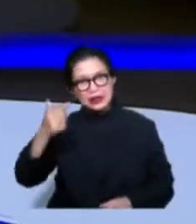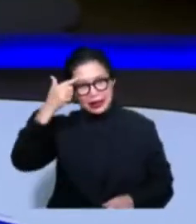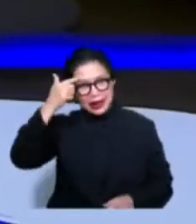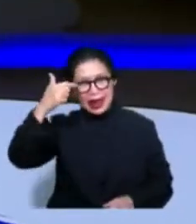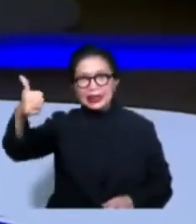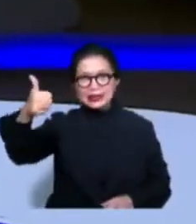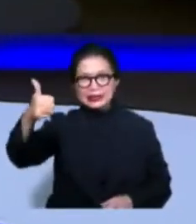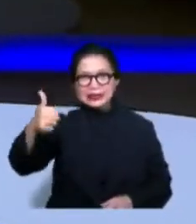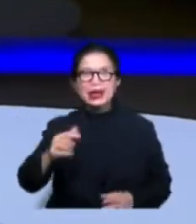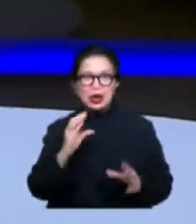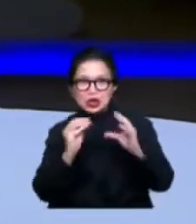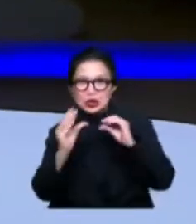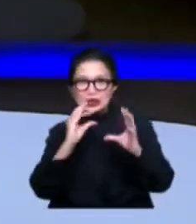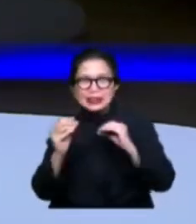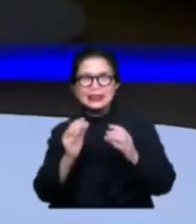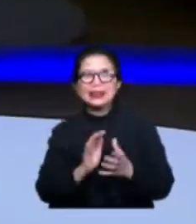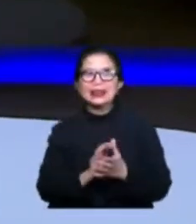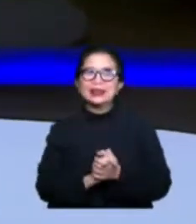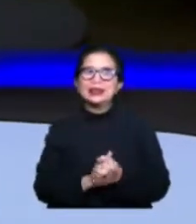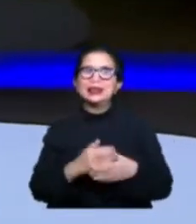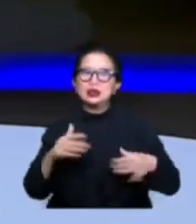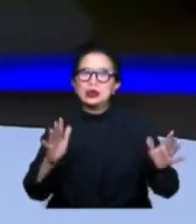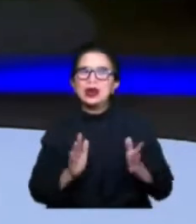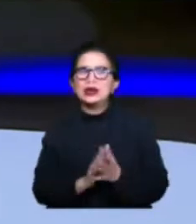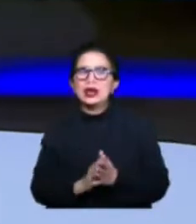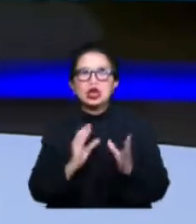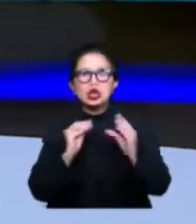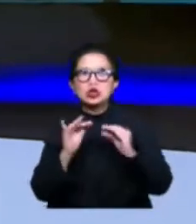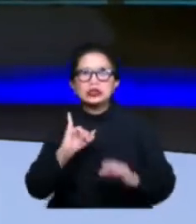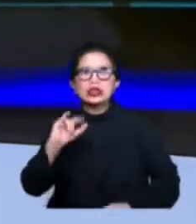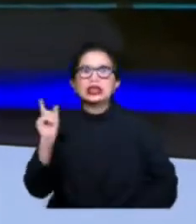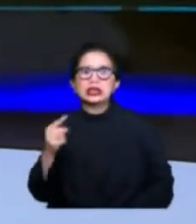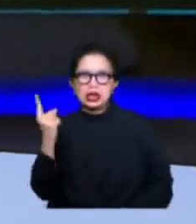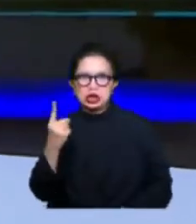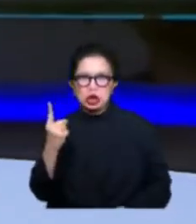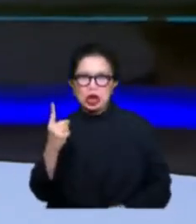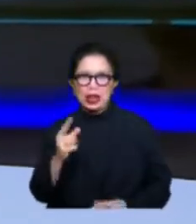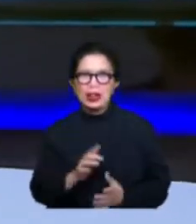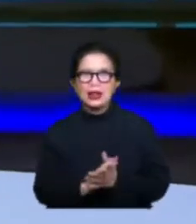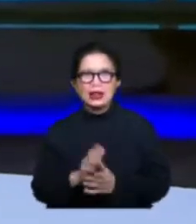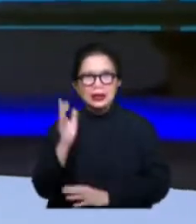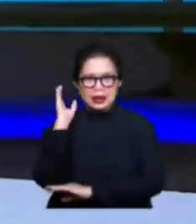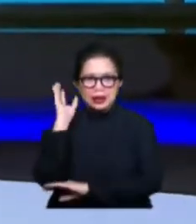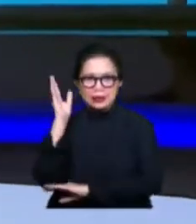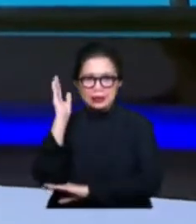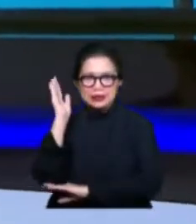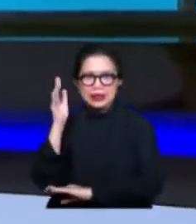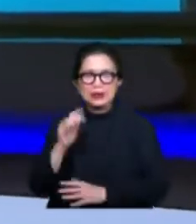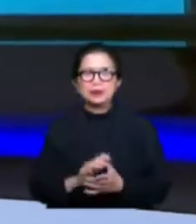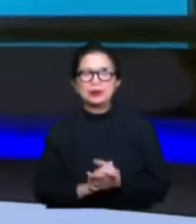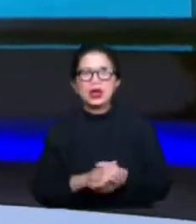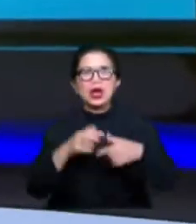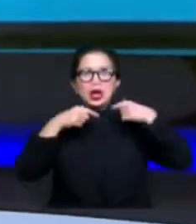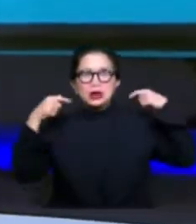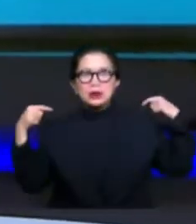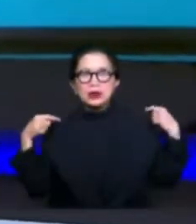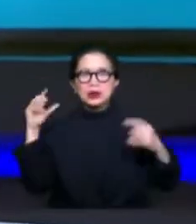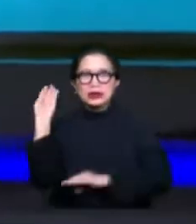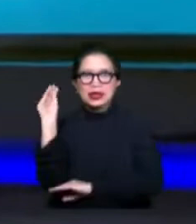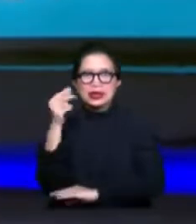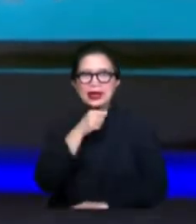discussion with keynote speaker, the Governor of DKI Jakarta, Mr. Anies Rashid Baswedan. Ladies and gentlemen, Jakarta